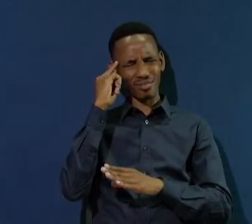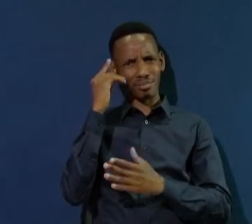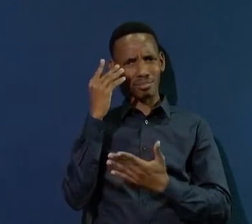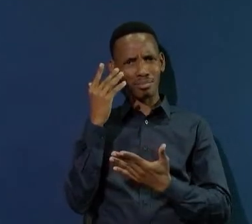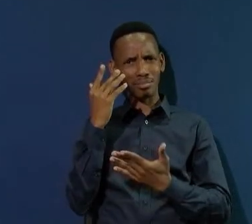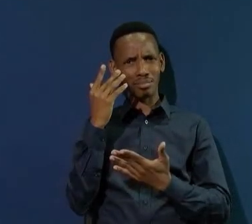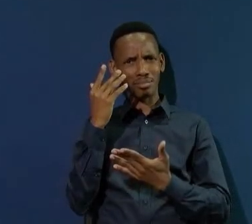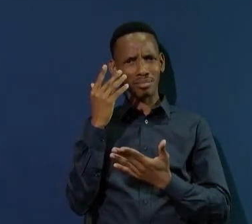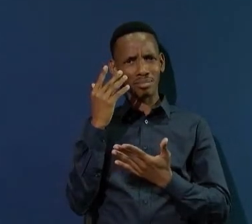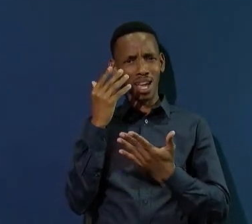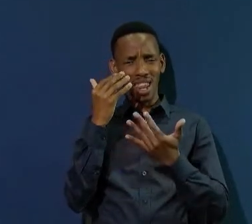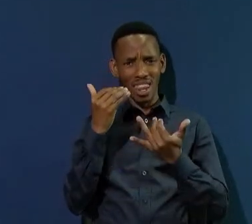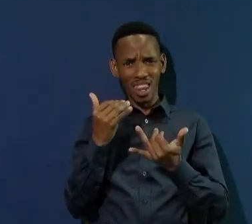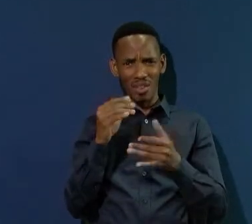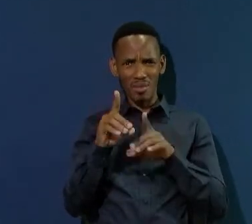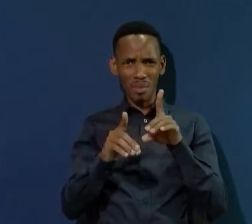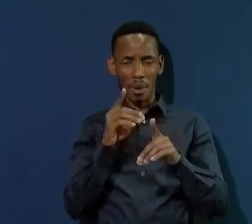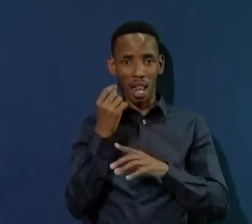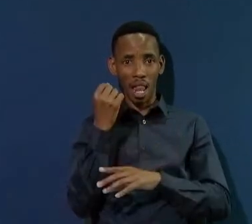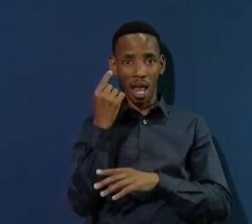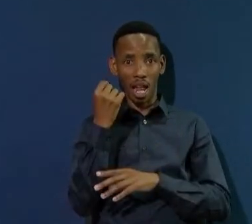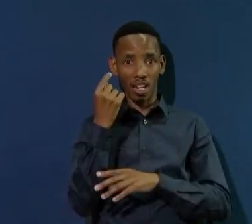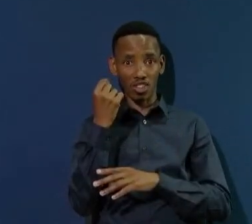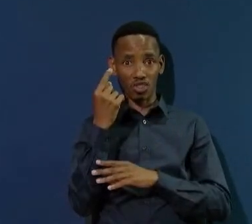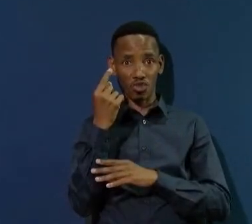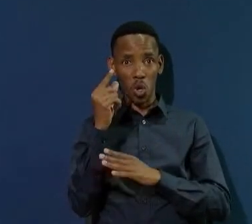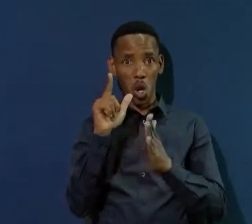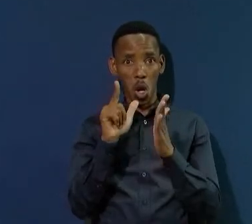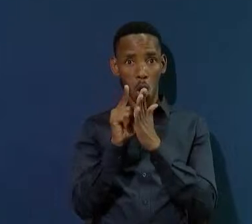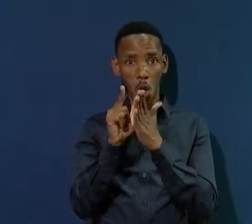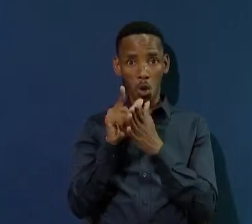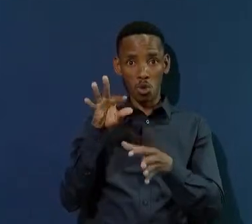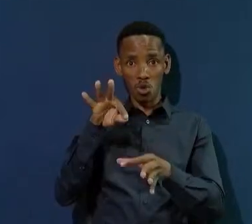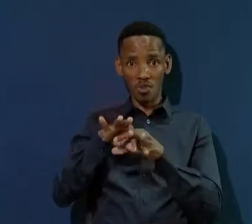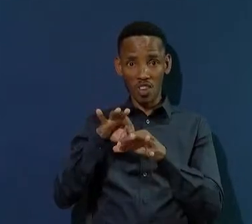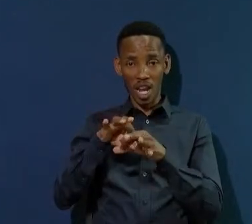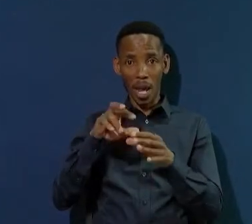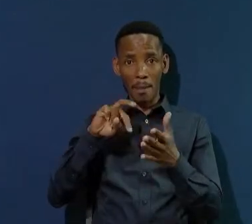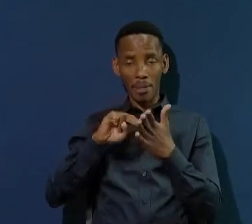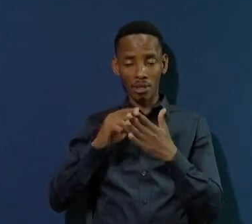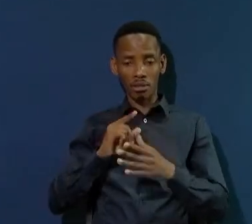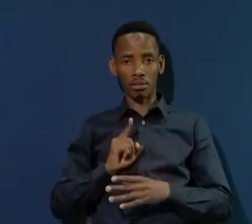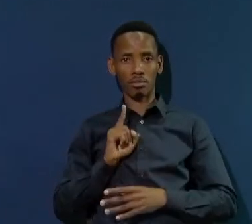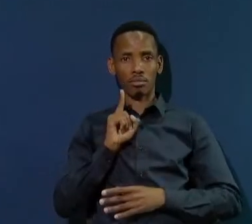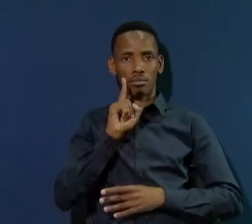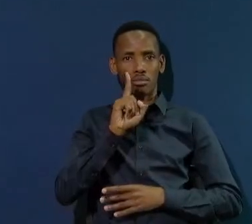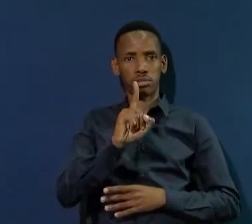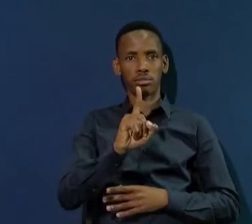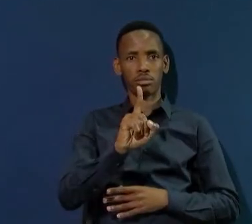at a surface level, understands the mechanisms. Polling station,